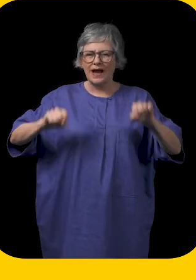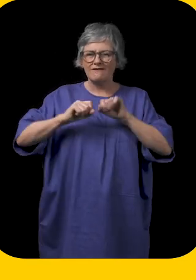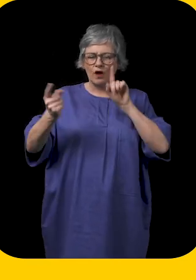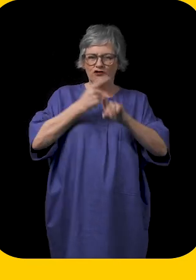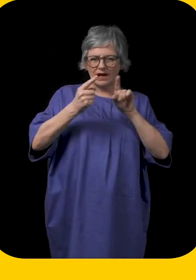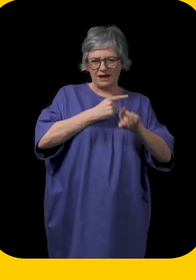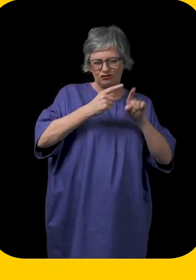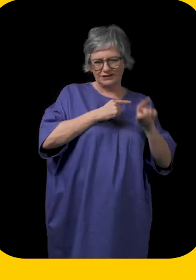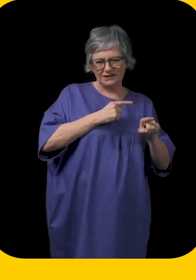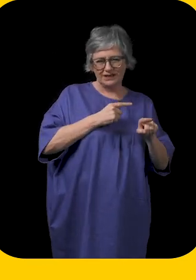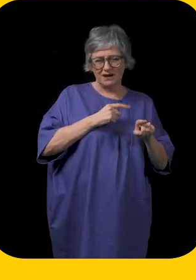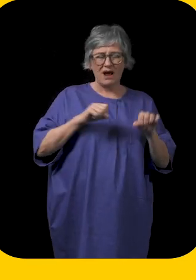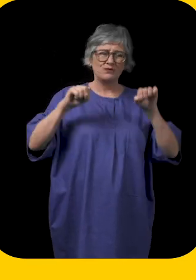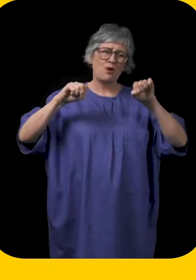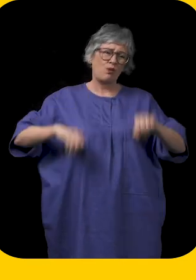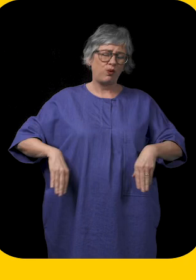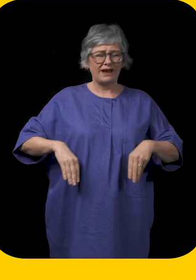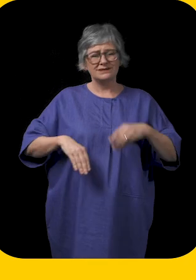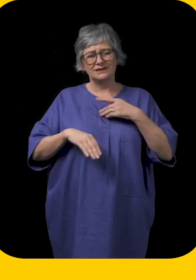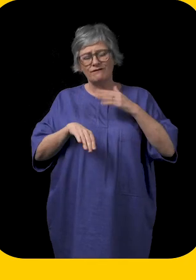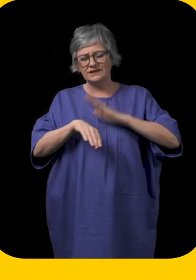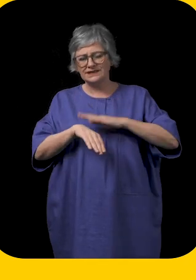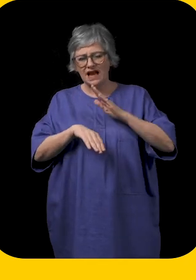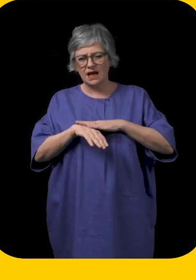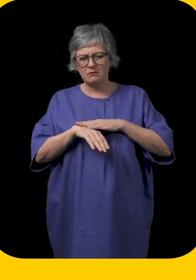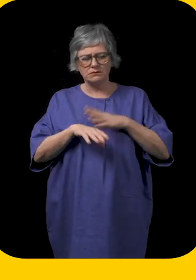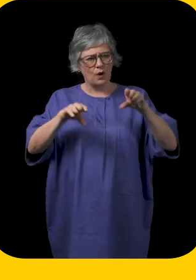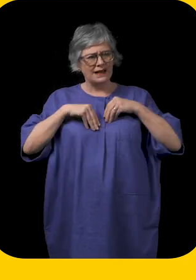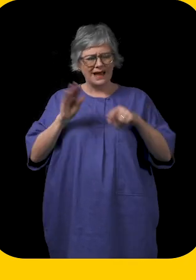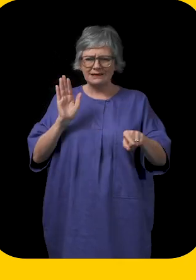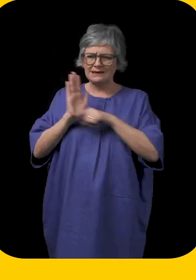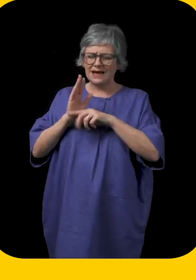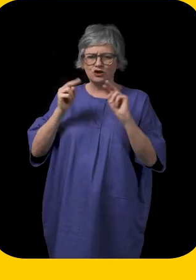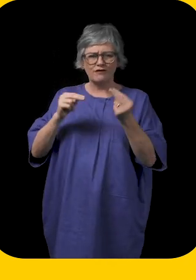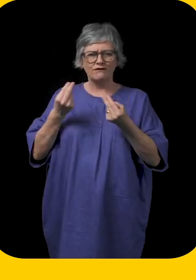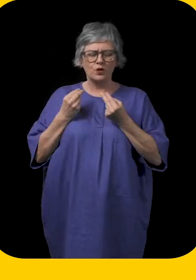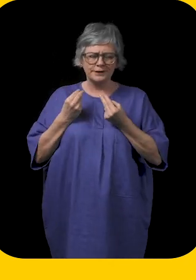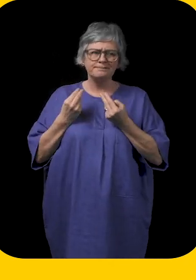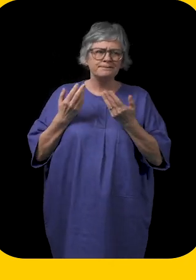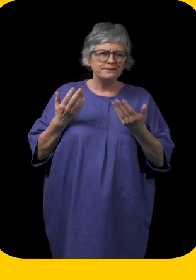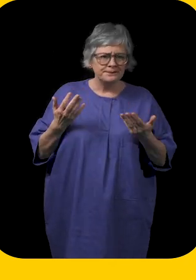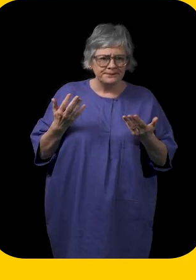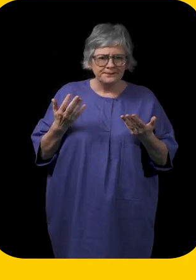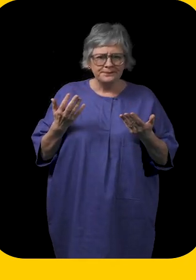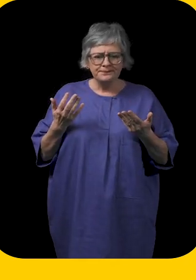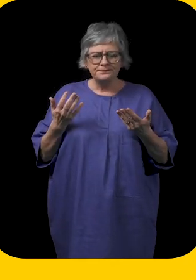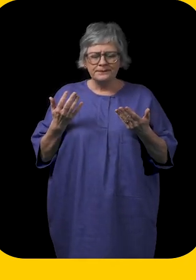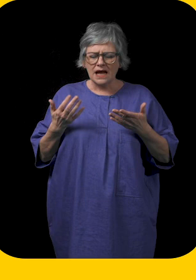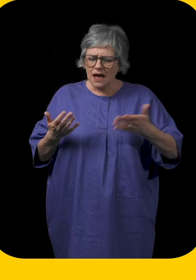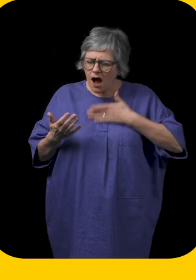then wait for the reaction. And that was such a waste of time. Or if I get a negative review, I'd kind of